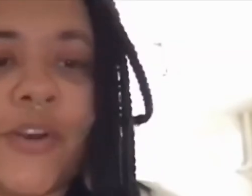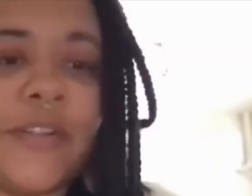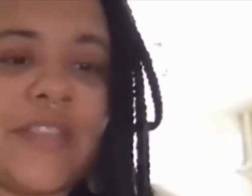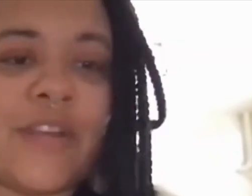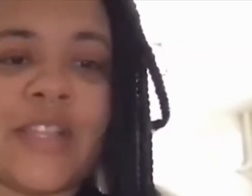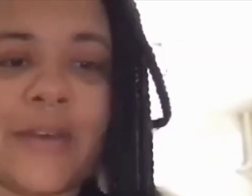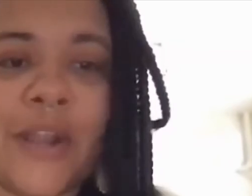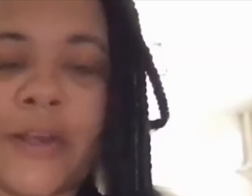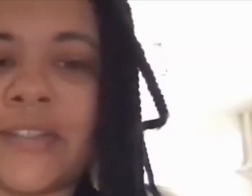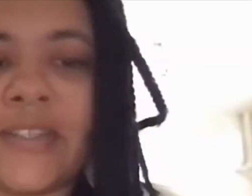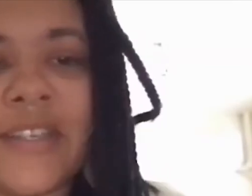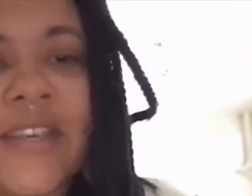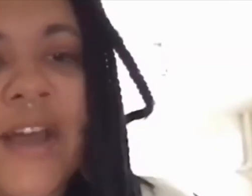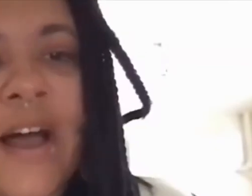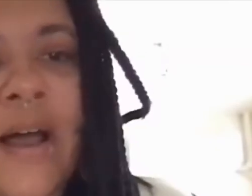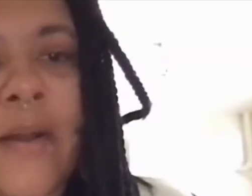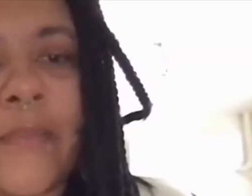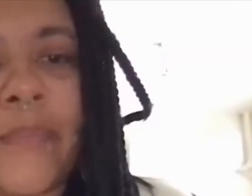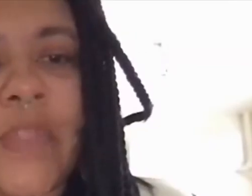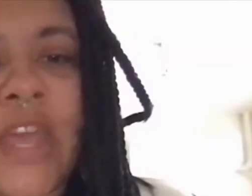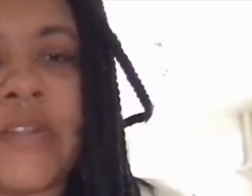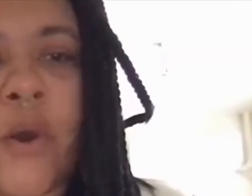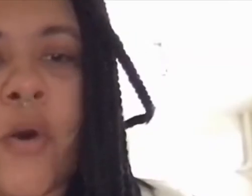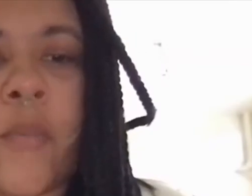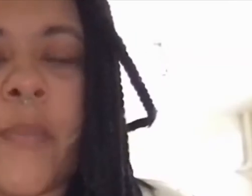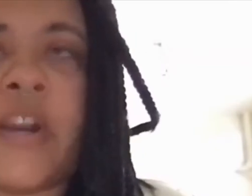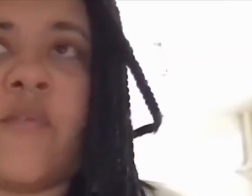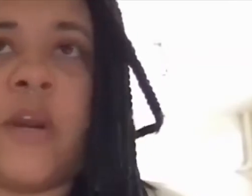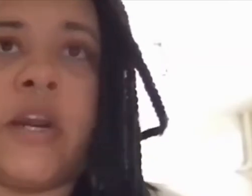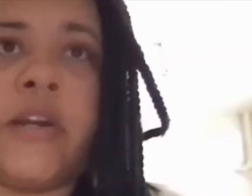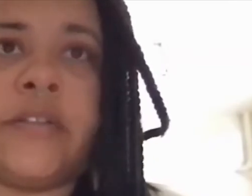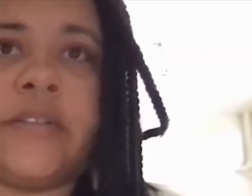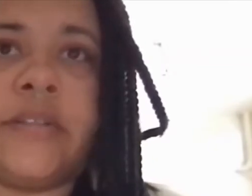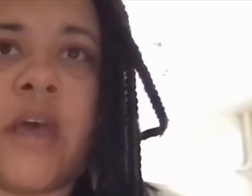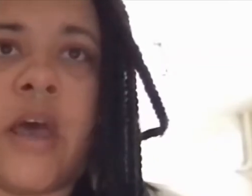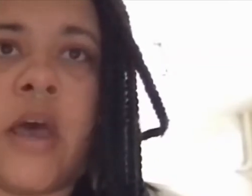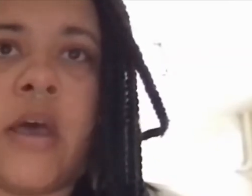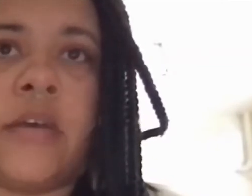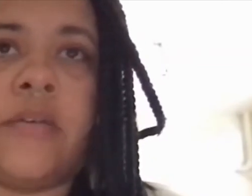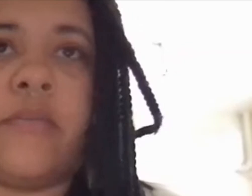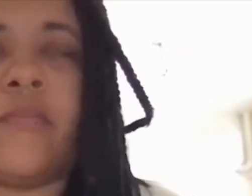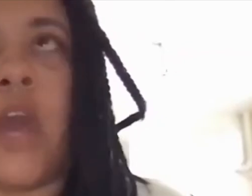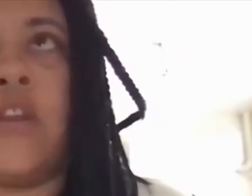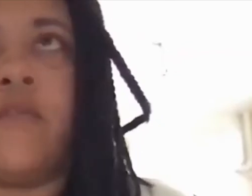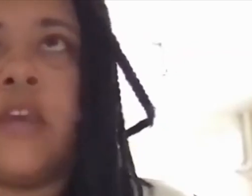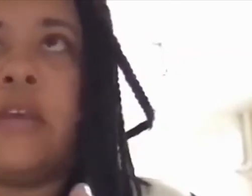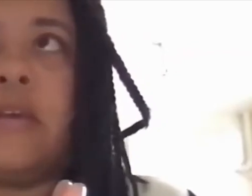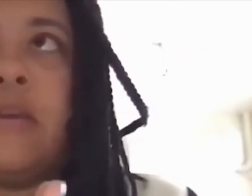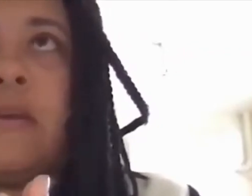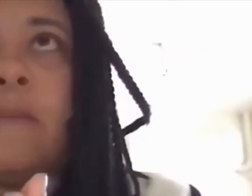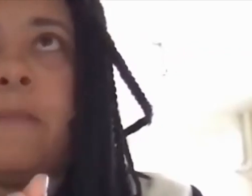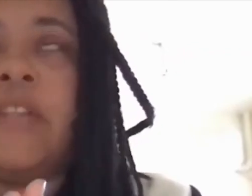like $270,000. And so body of workers kind of